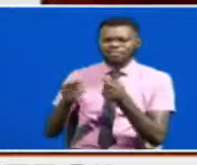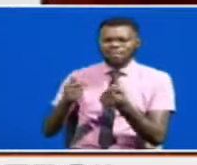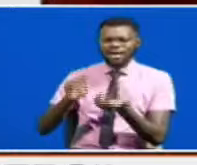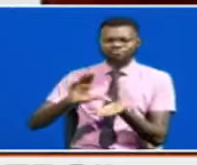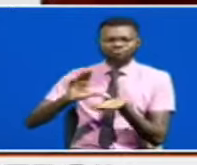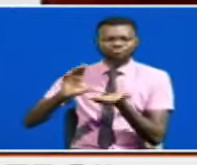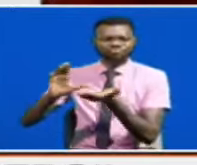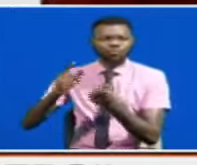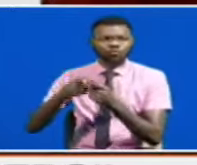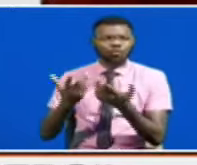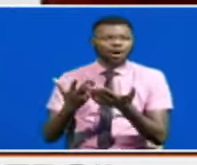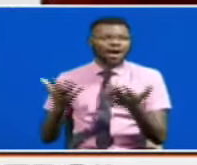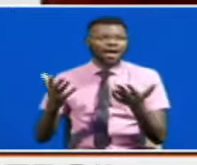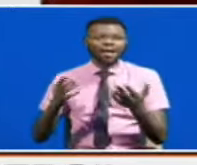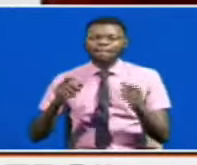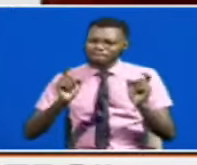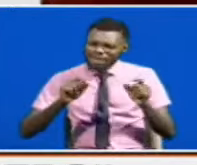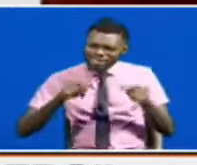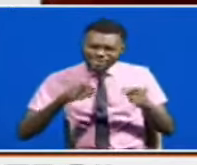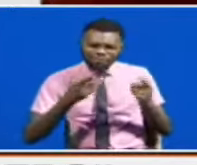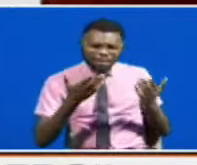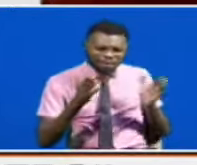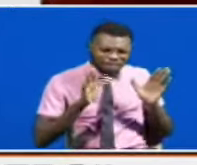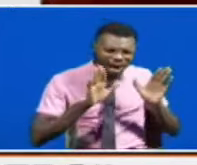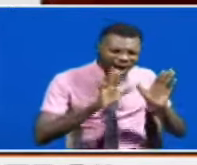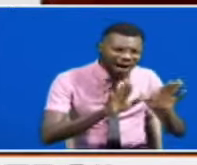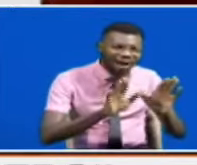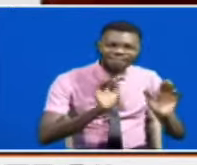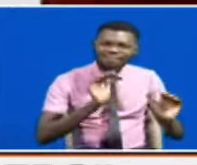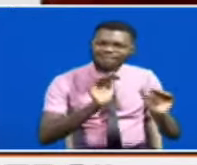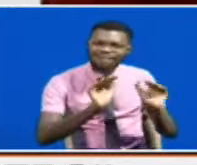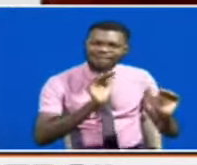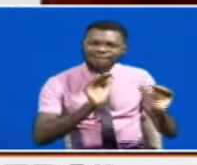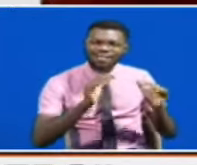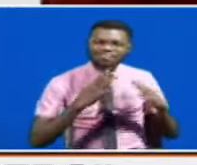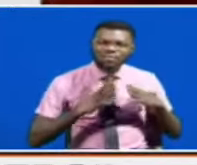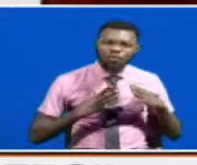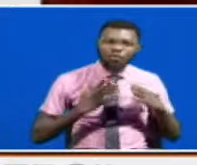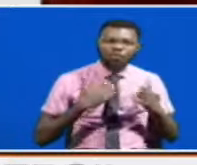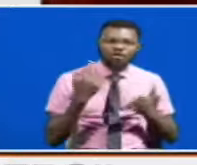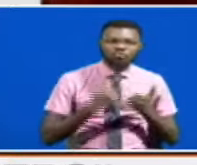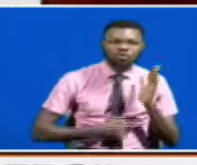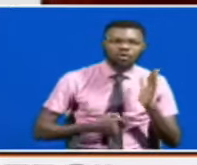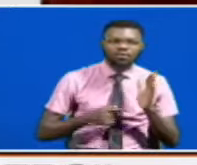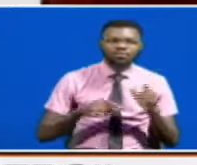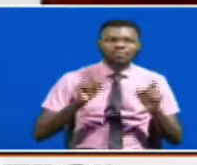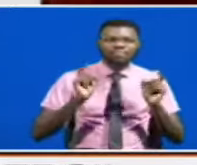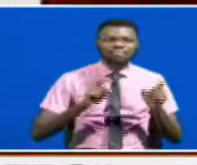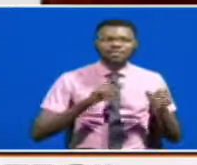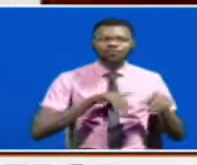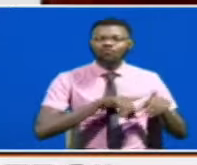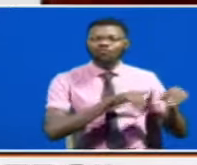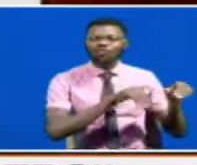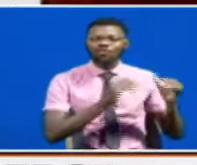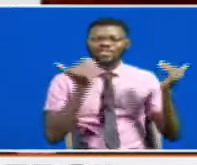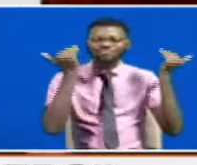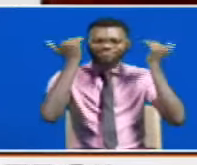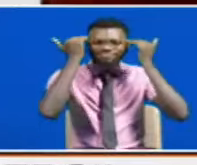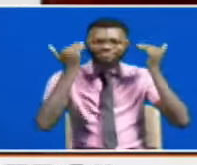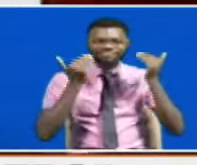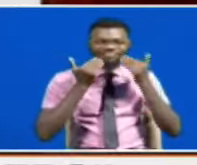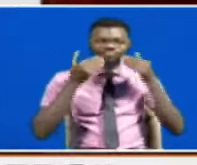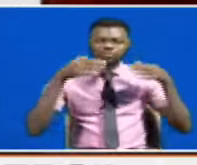people to see what they want. They need to repackage it. They need to follow orders of the judiciary. They must follow orders of the